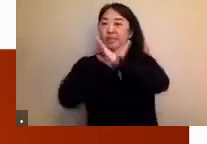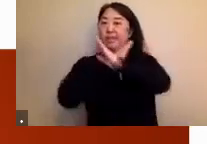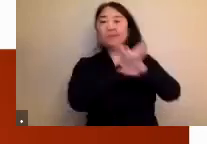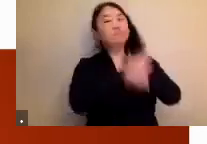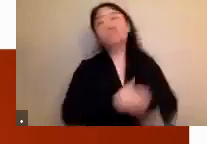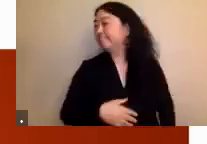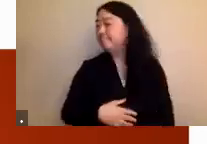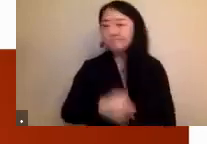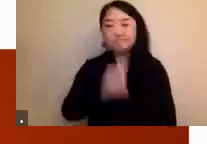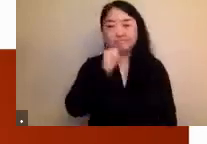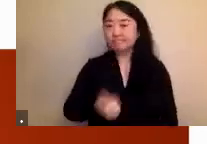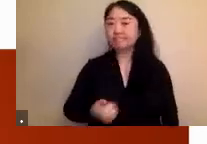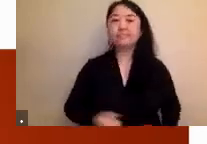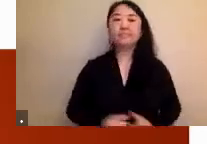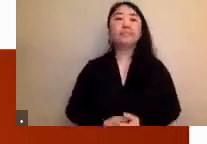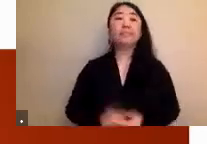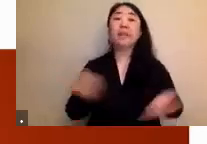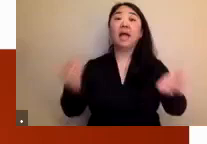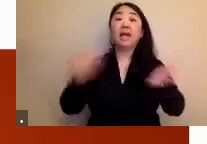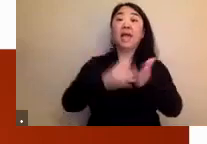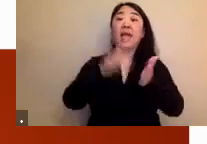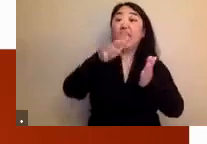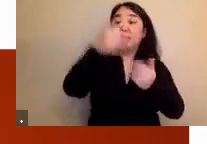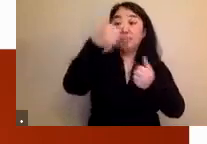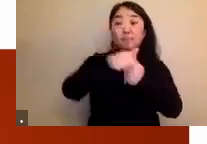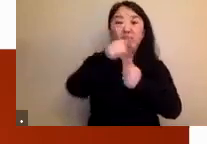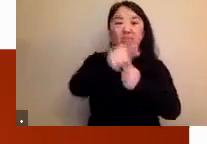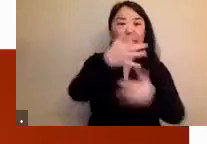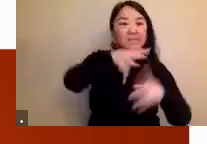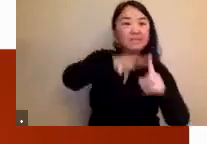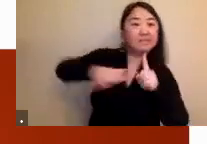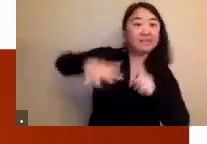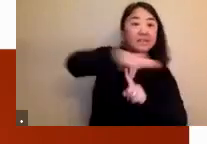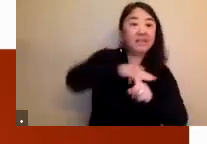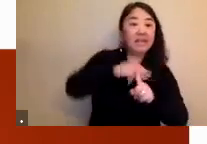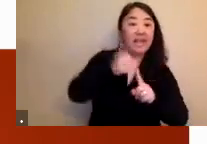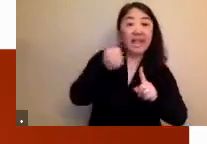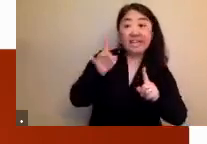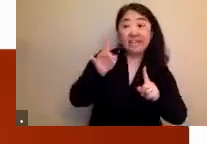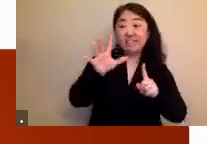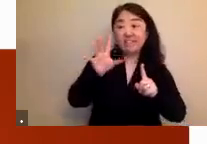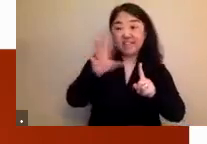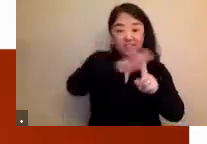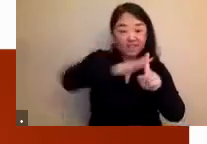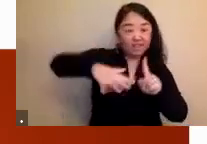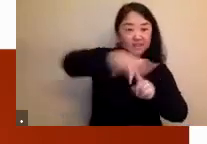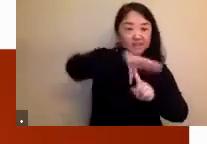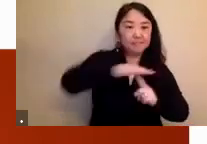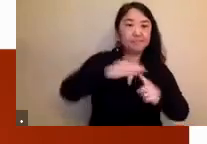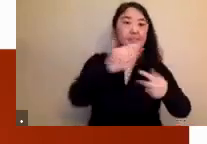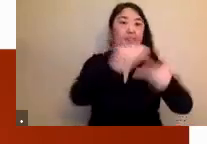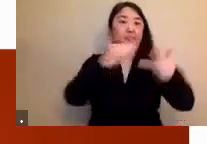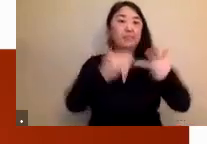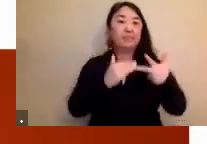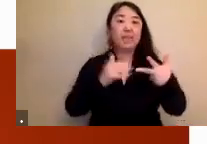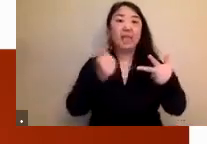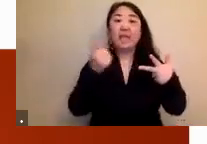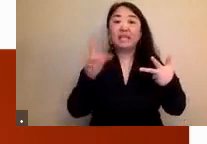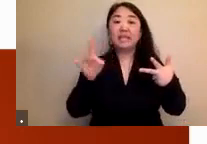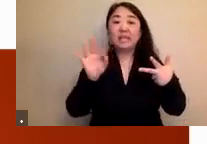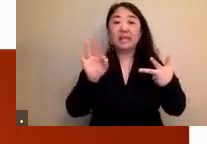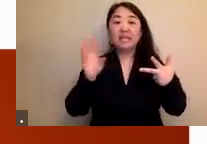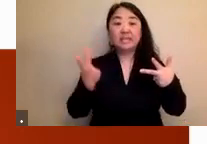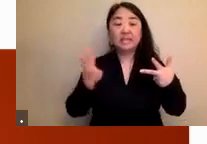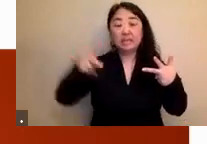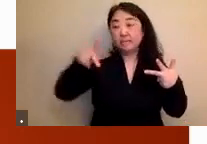again, this is the context of the time. In 1896, Plessy versus Ferguson.